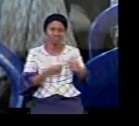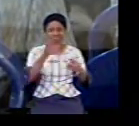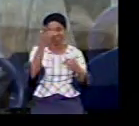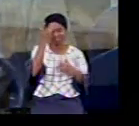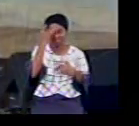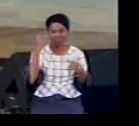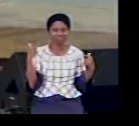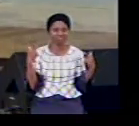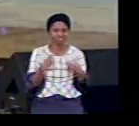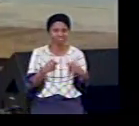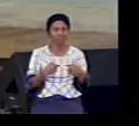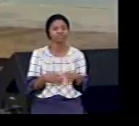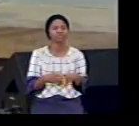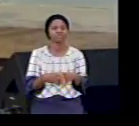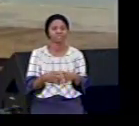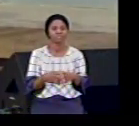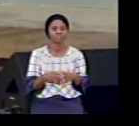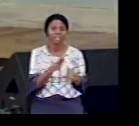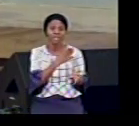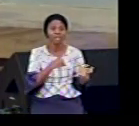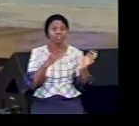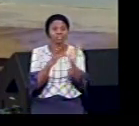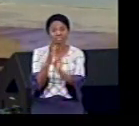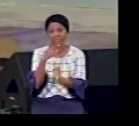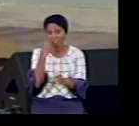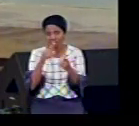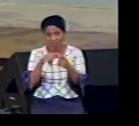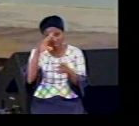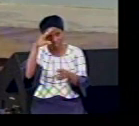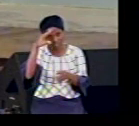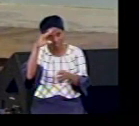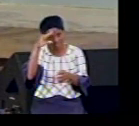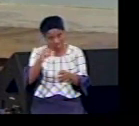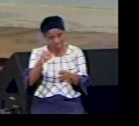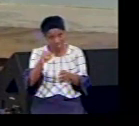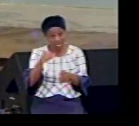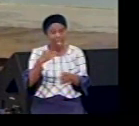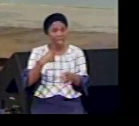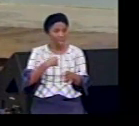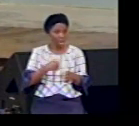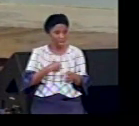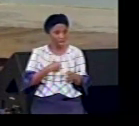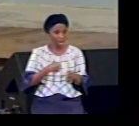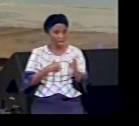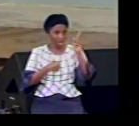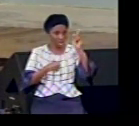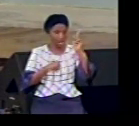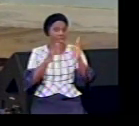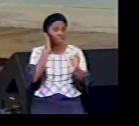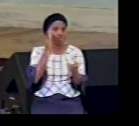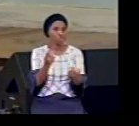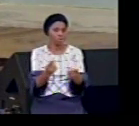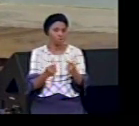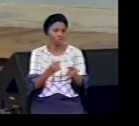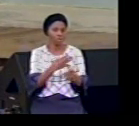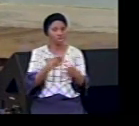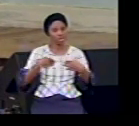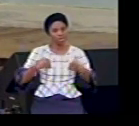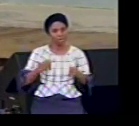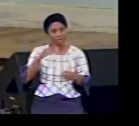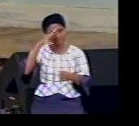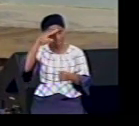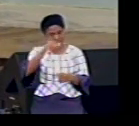And Jesus says unto him, I will come and heal